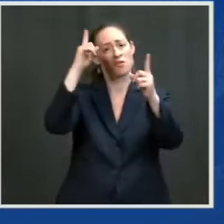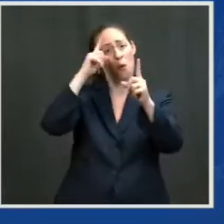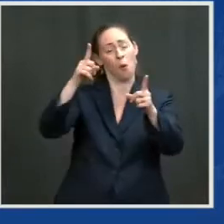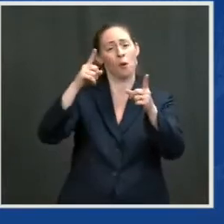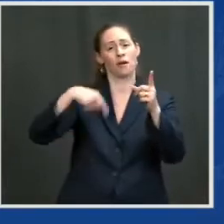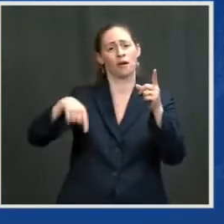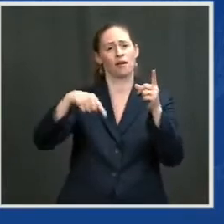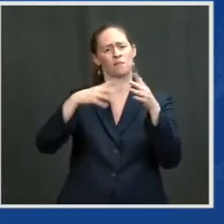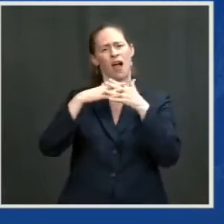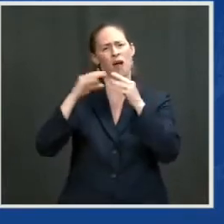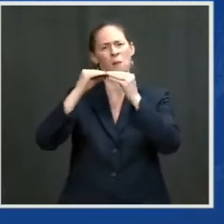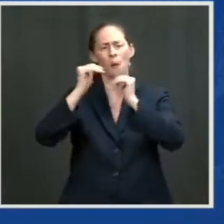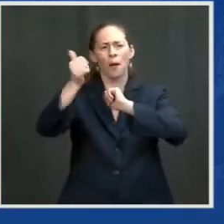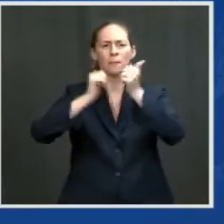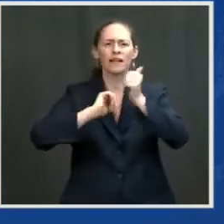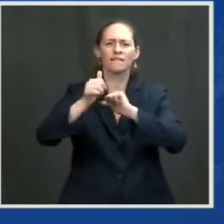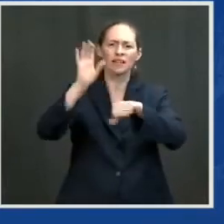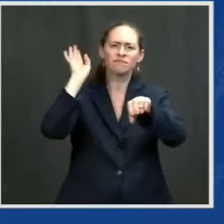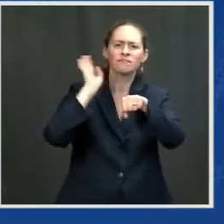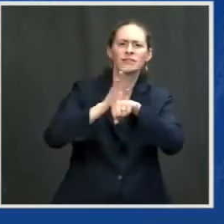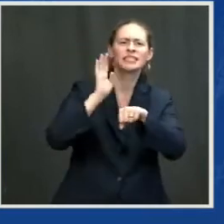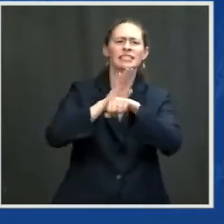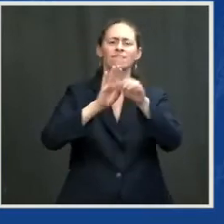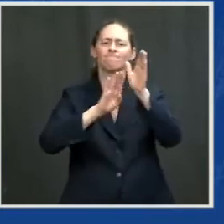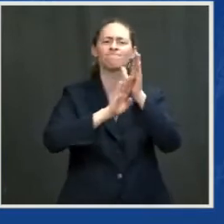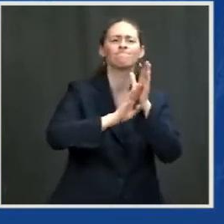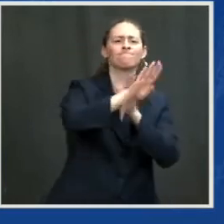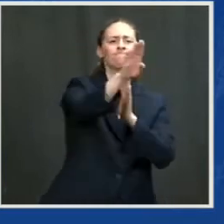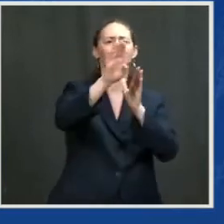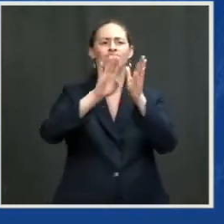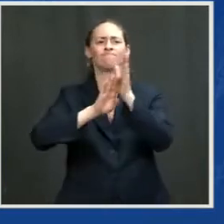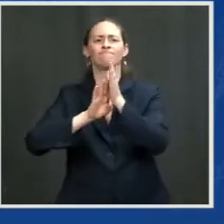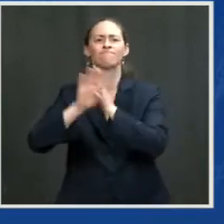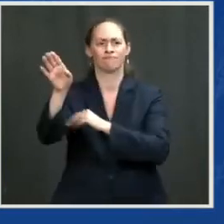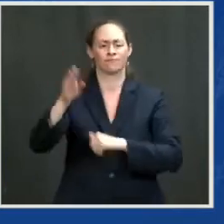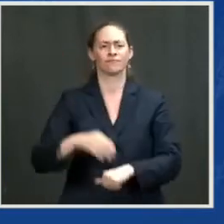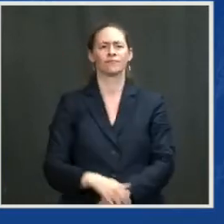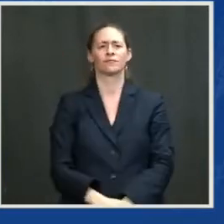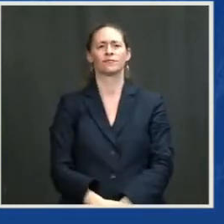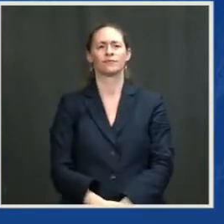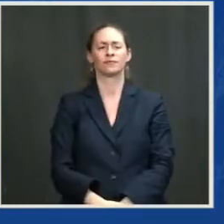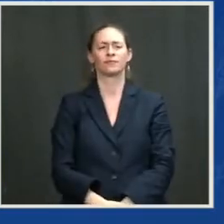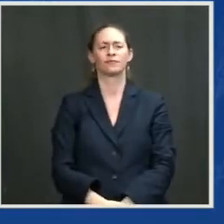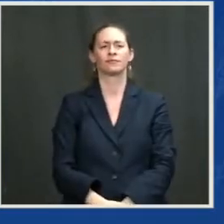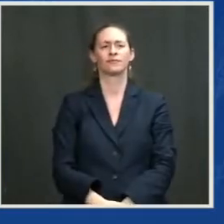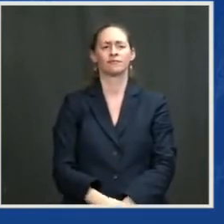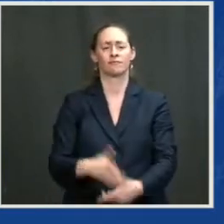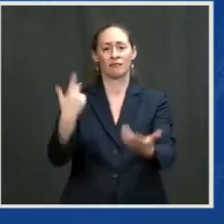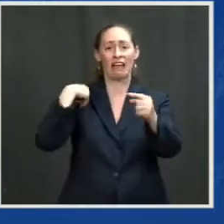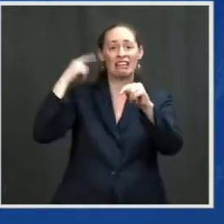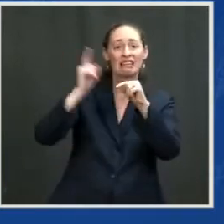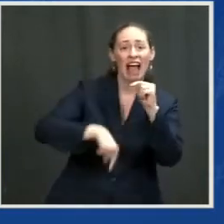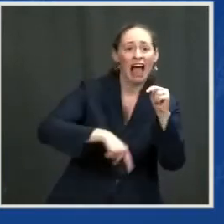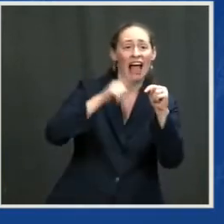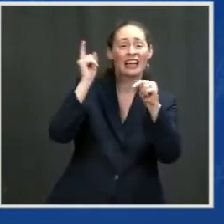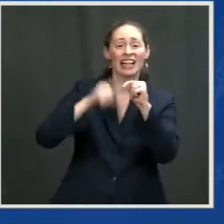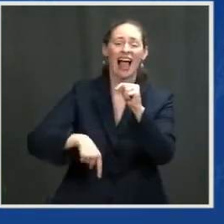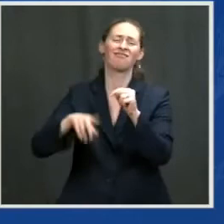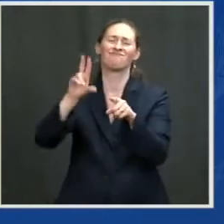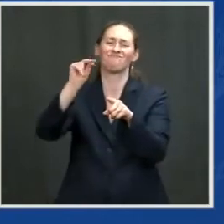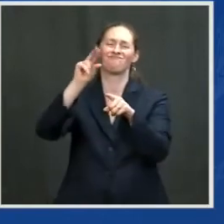in the world. There's not a damn thing we cannot do when we do it together. It's about time we start working together